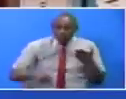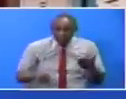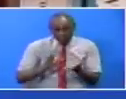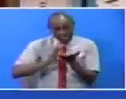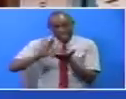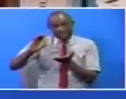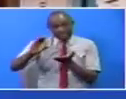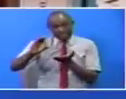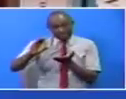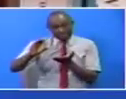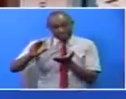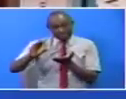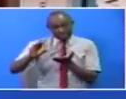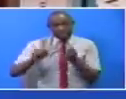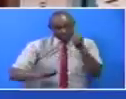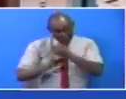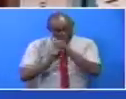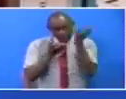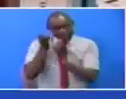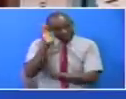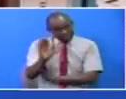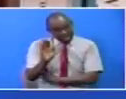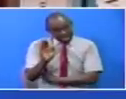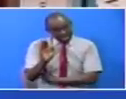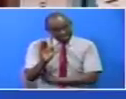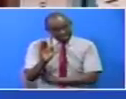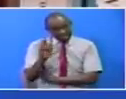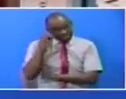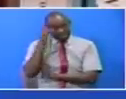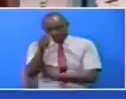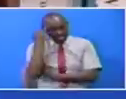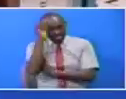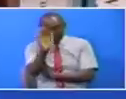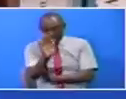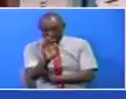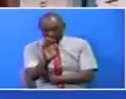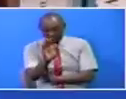lending. We support their business thinking,